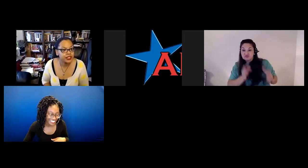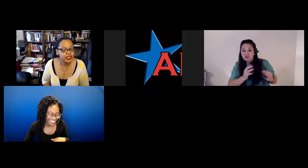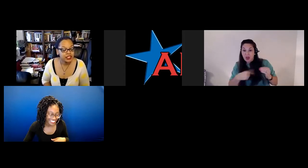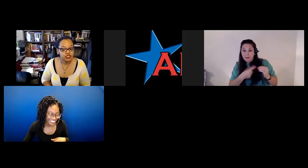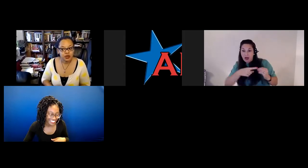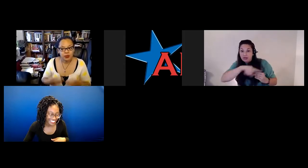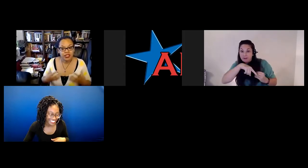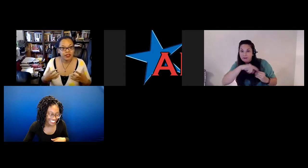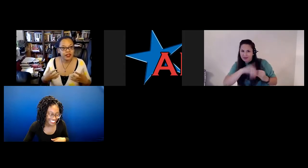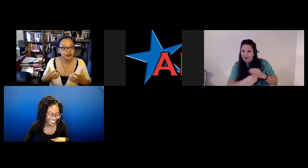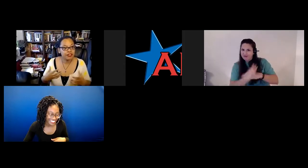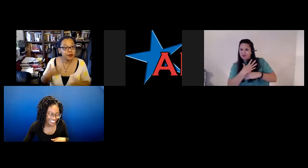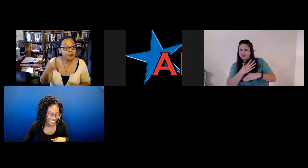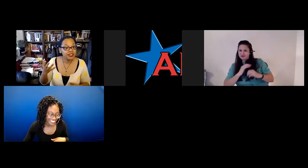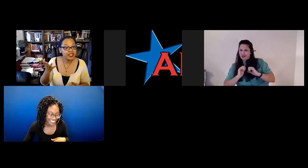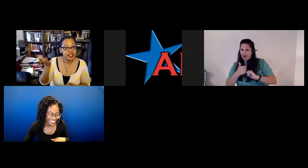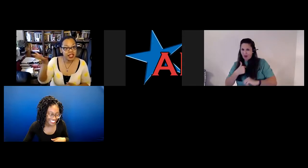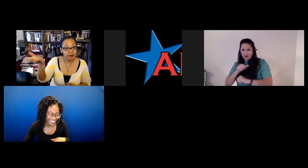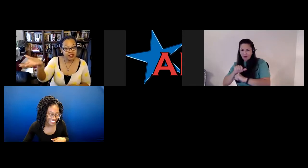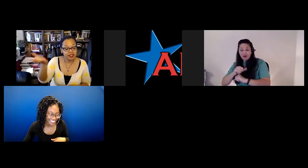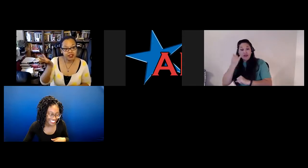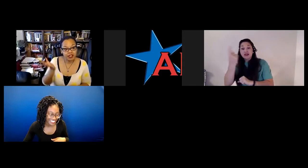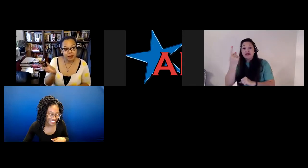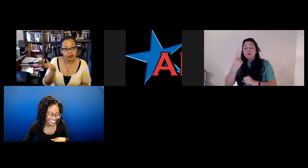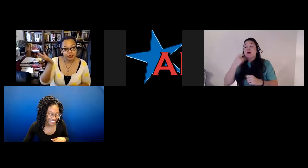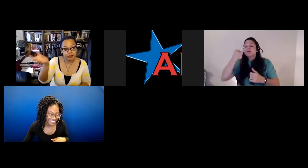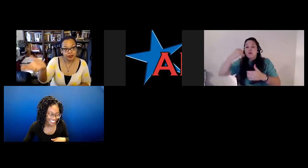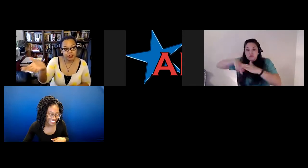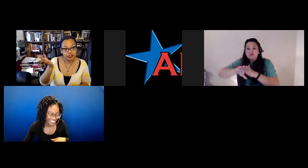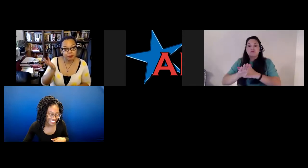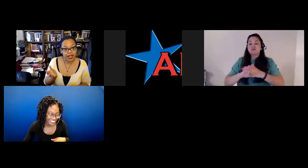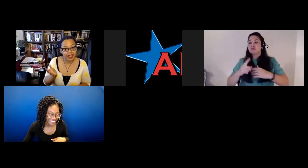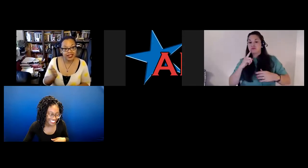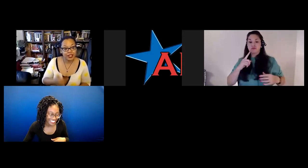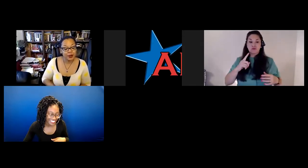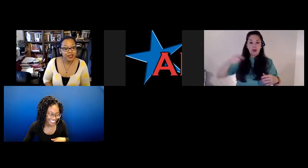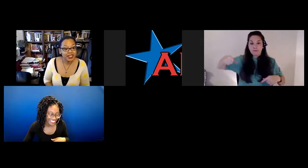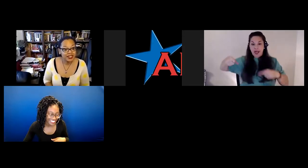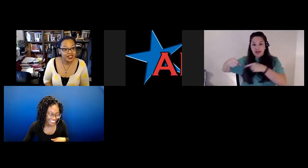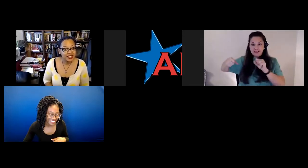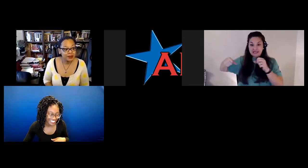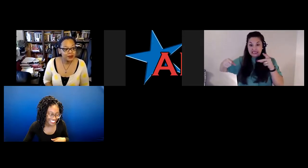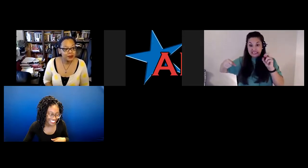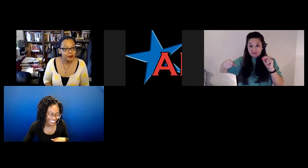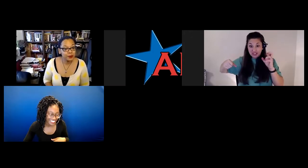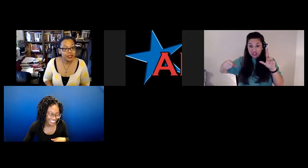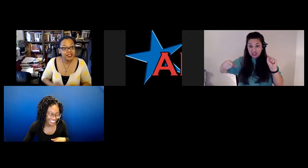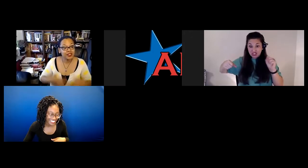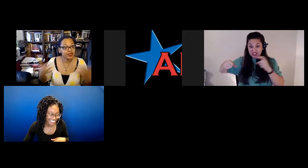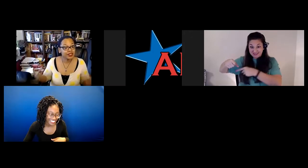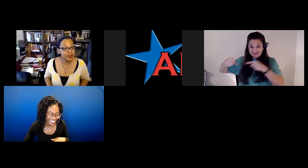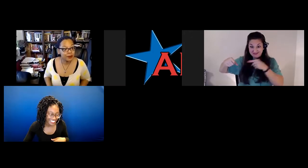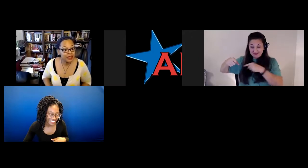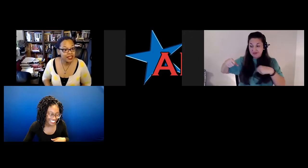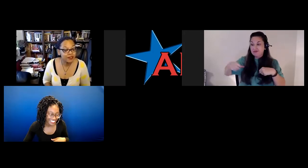work. So if someone say came into Hot Topic with a Spencer's bag, we would